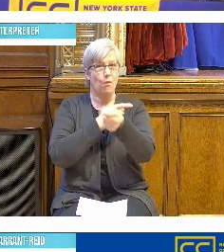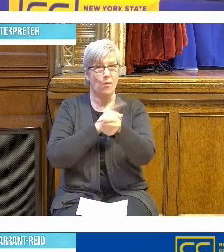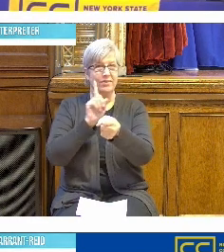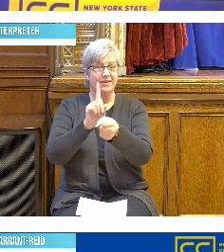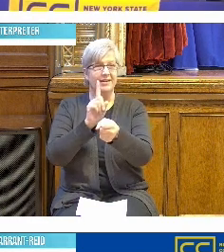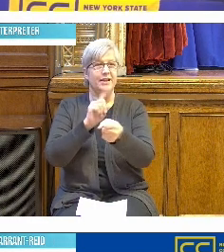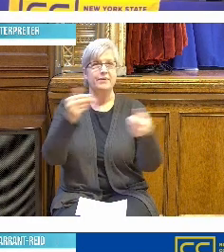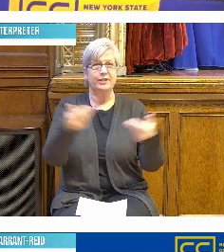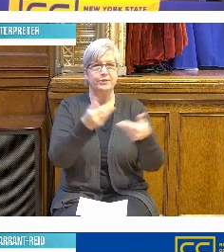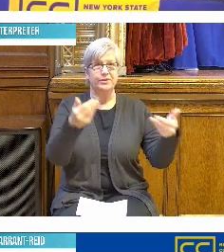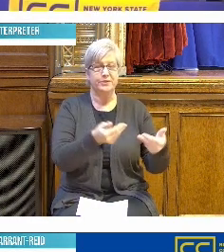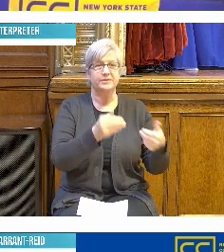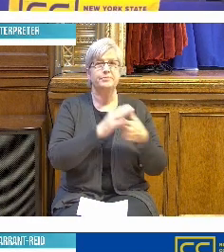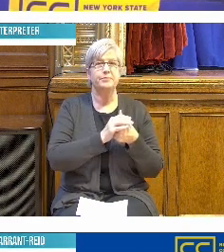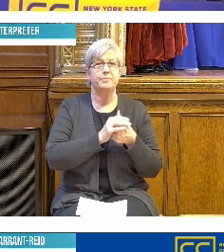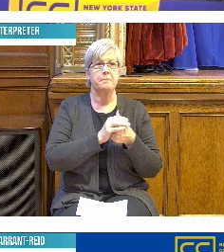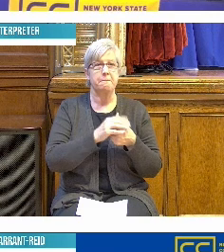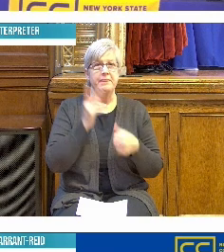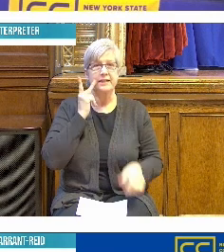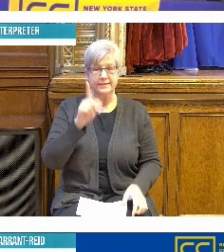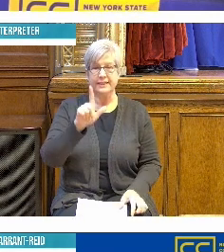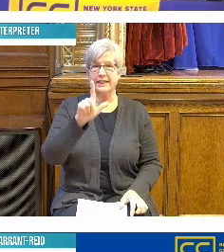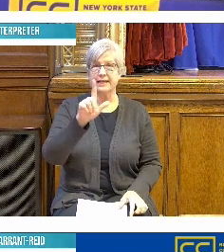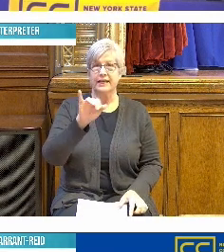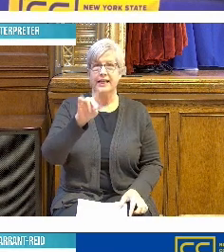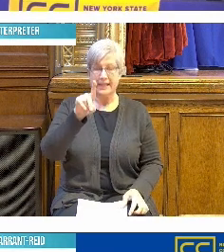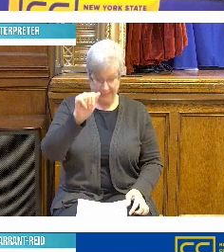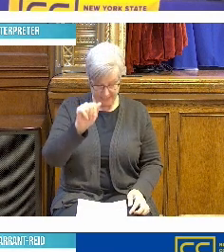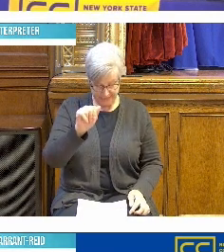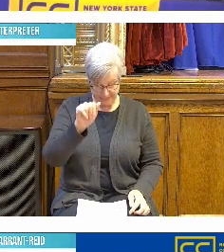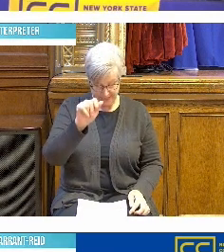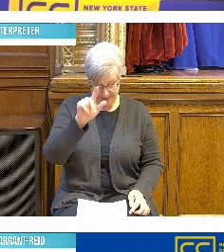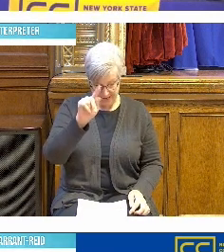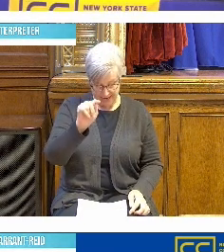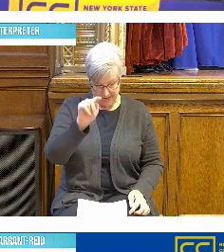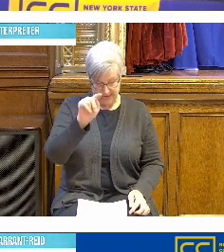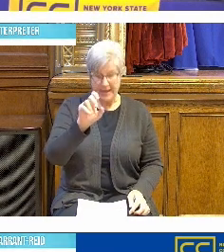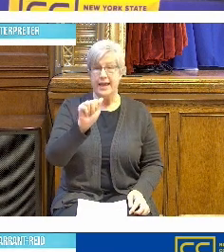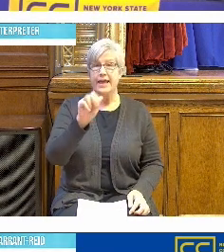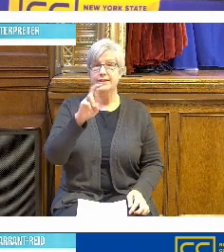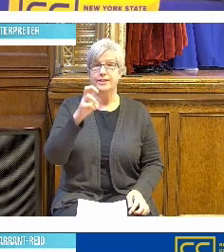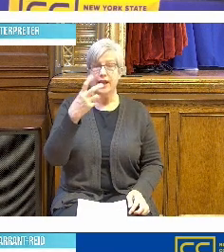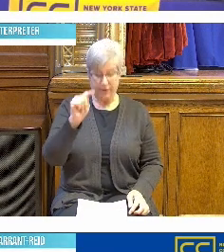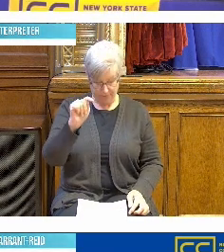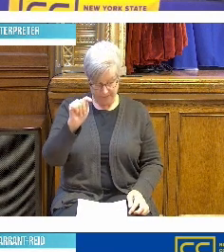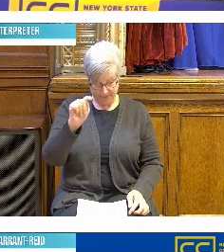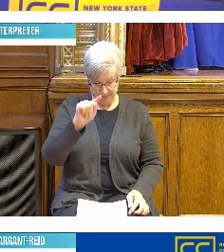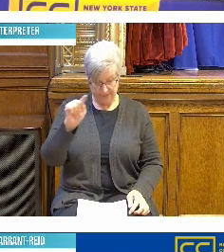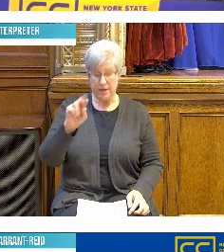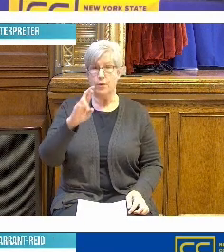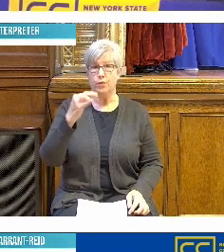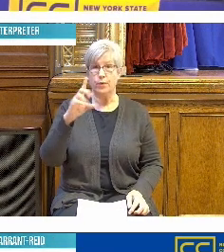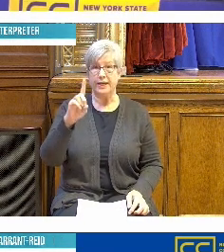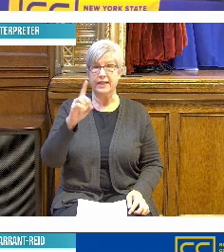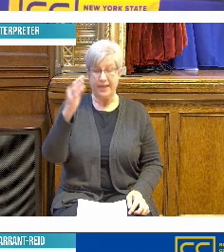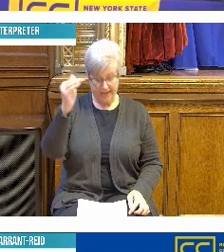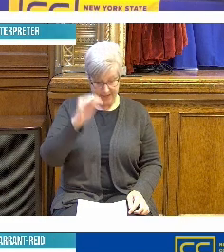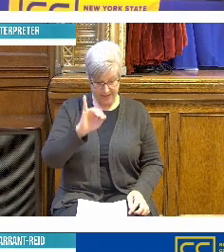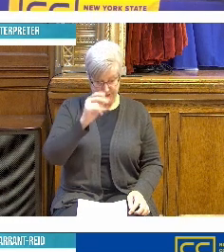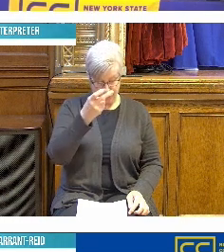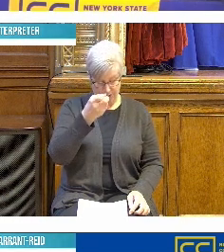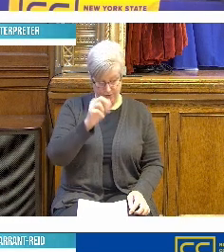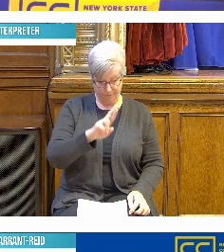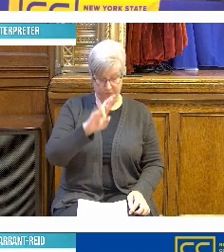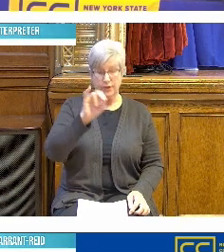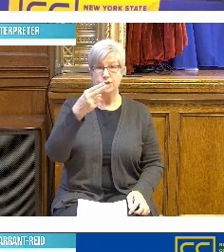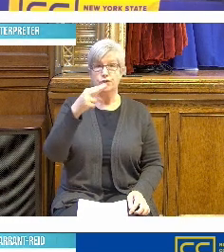for a moment, and I see Linda Tarrant-Reed, and I also see Jennifer Jones-Austin. So let me pause so